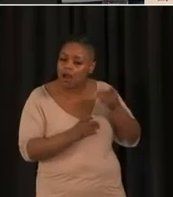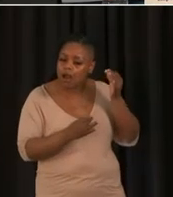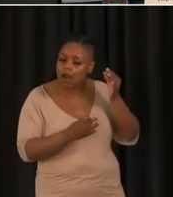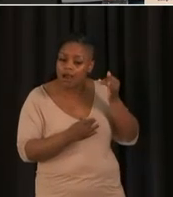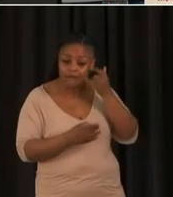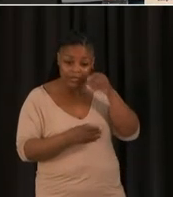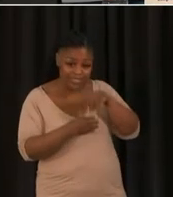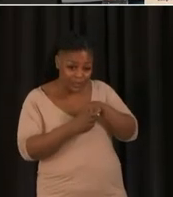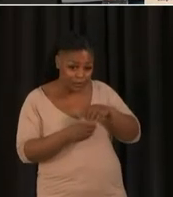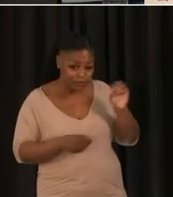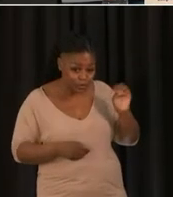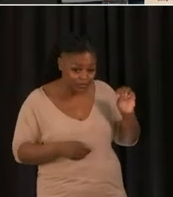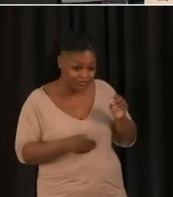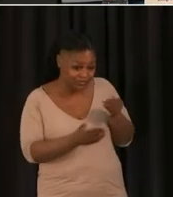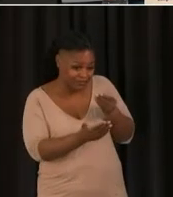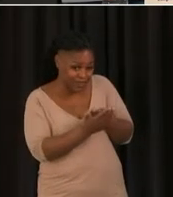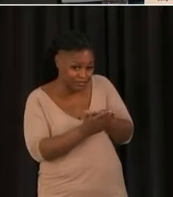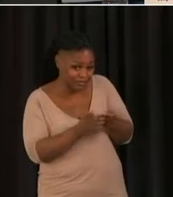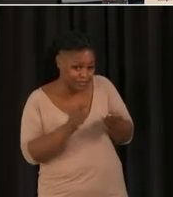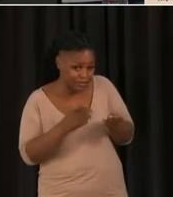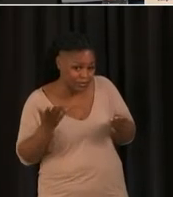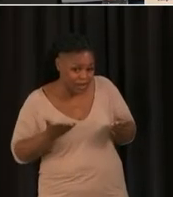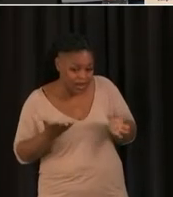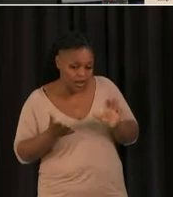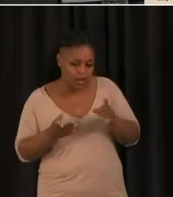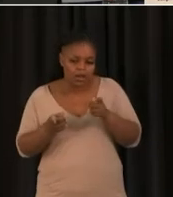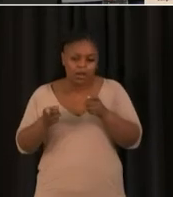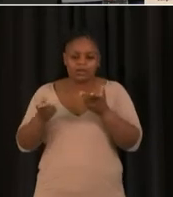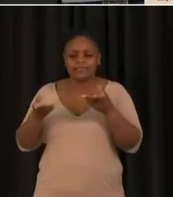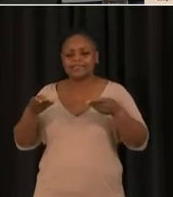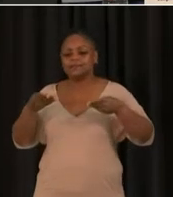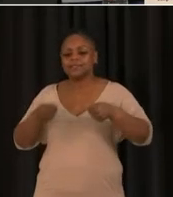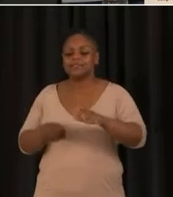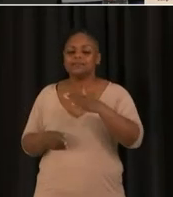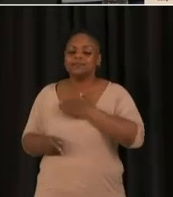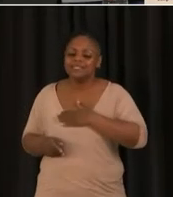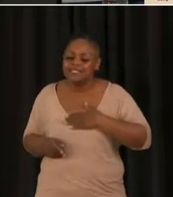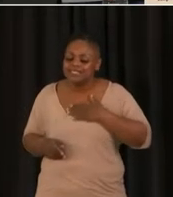as the commissioner said. If you can move to the next slide.